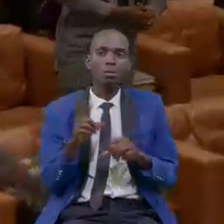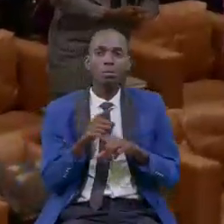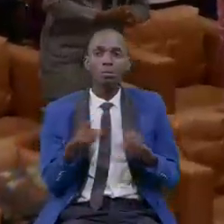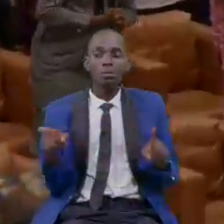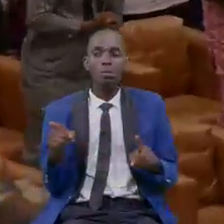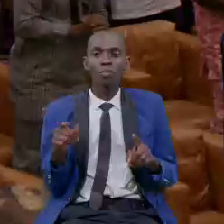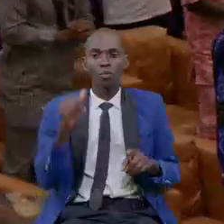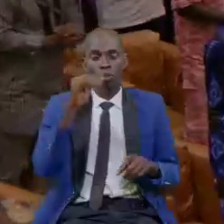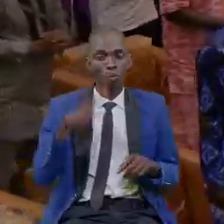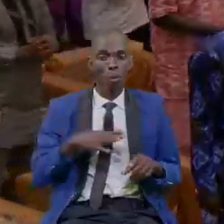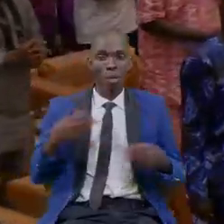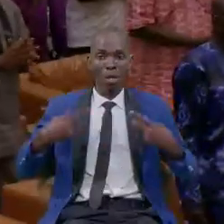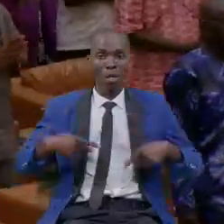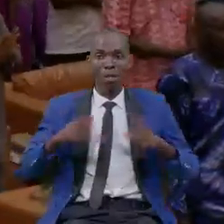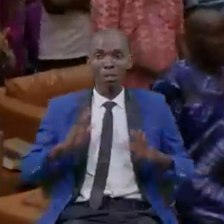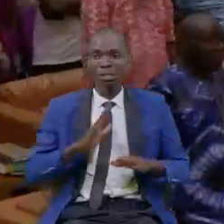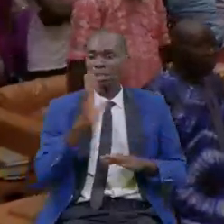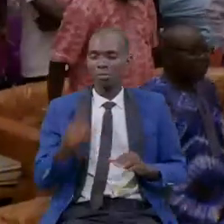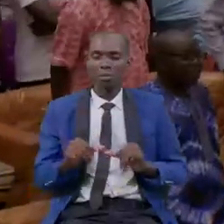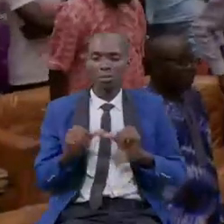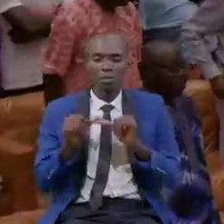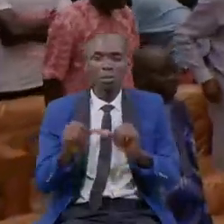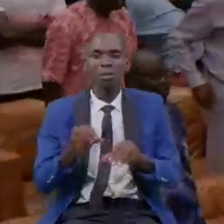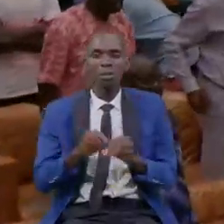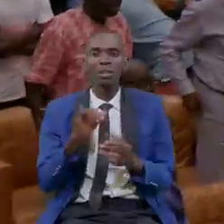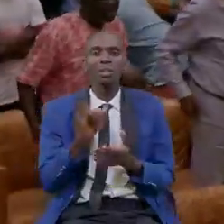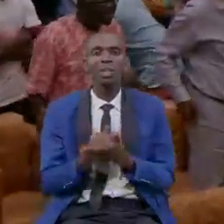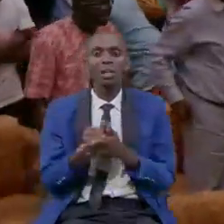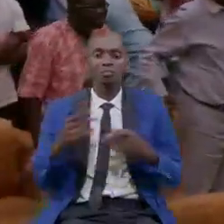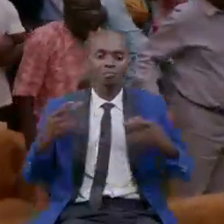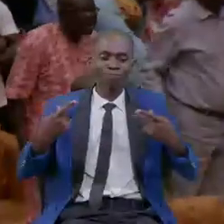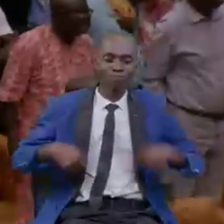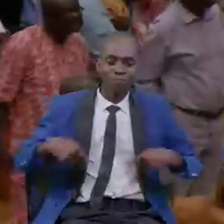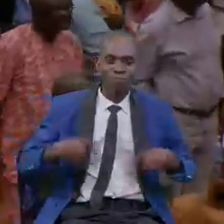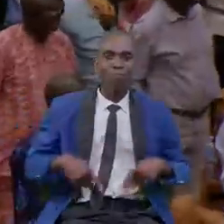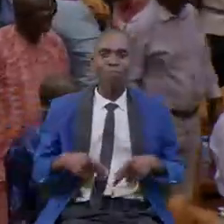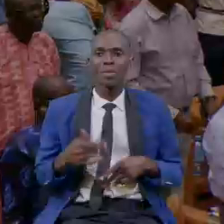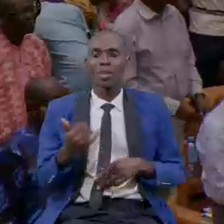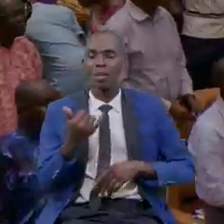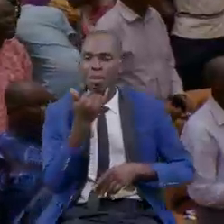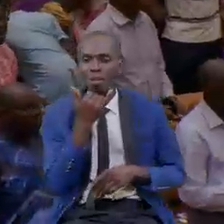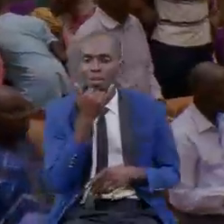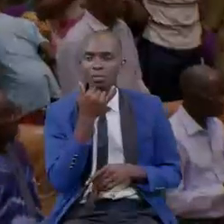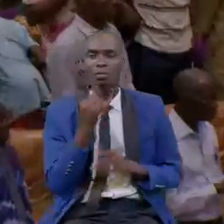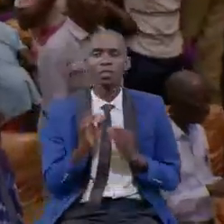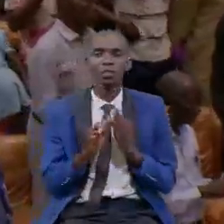continue in that fleshly, adulterous, fornicating